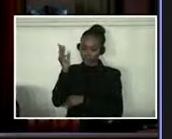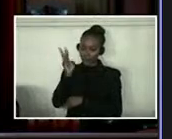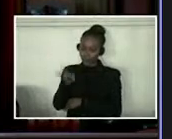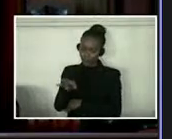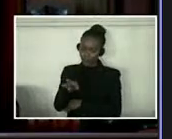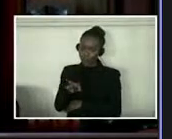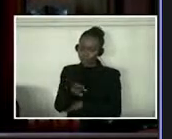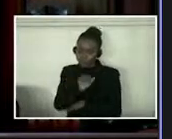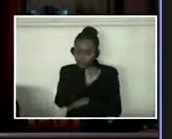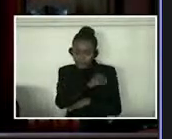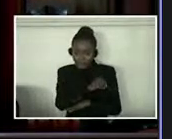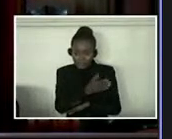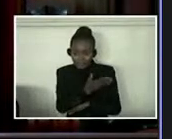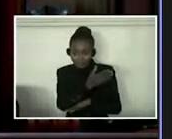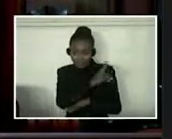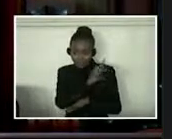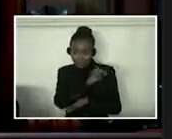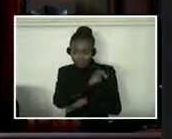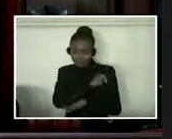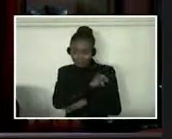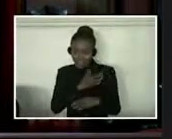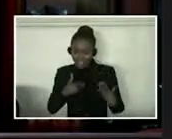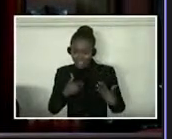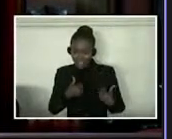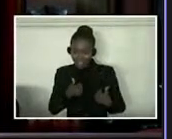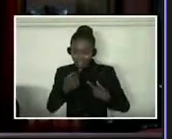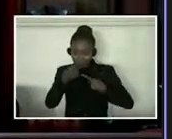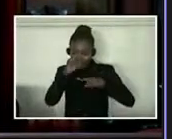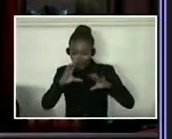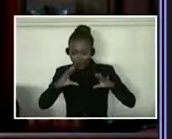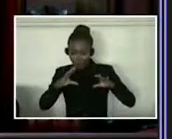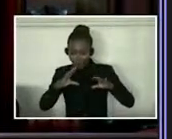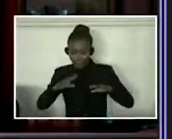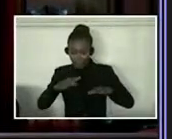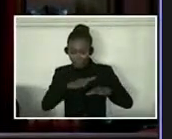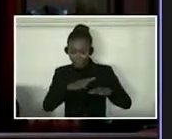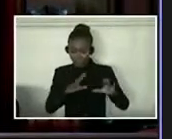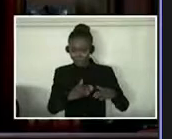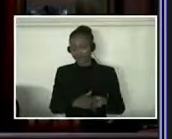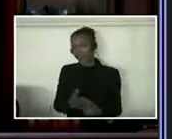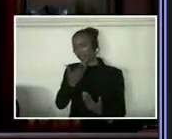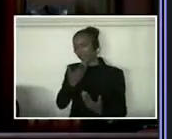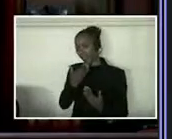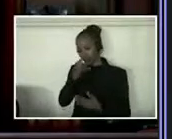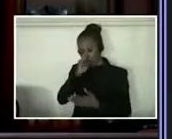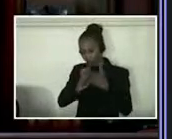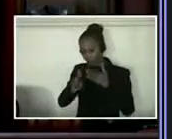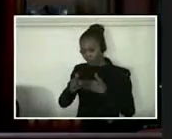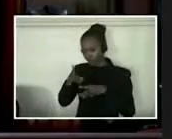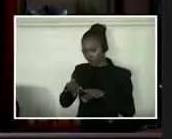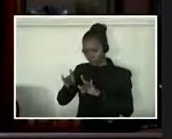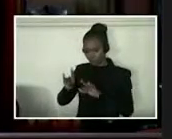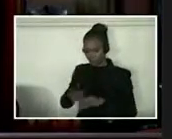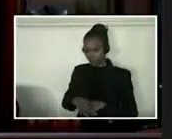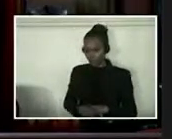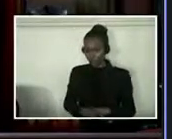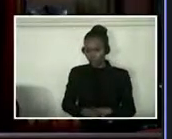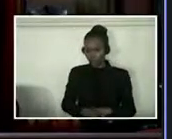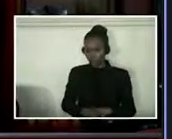portfolio committee in case that end thank you honourable chair honorable people